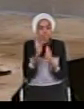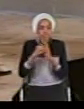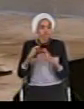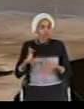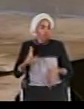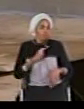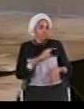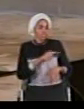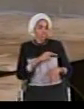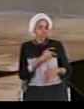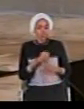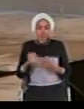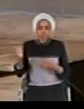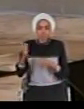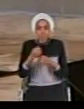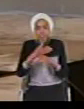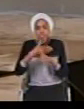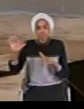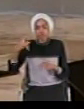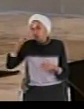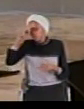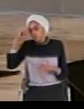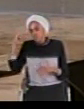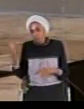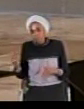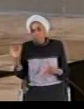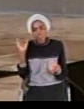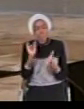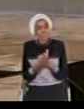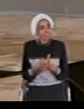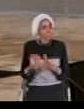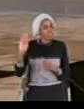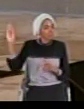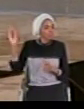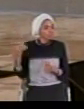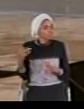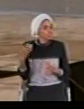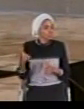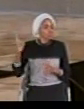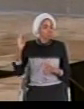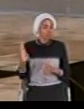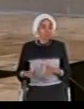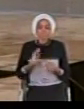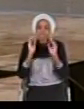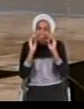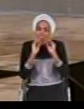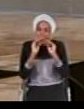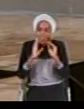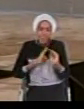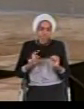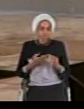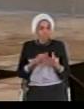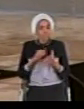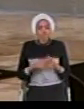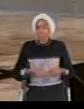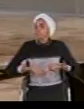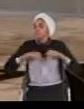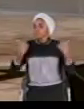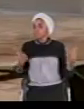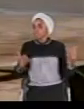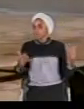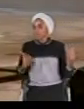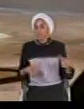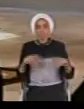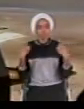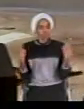it away, because that grace of God teaches us that denying